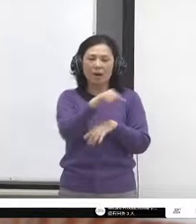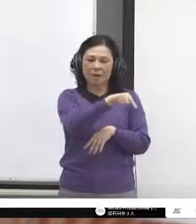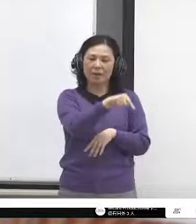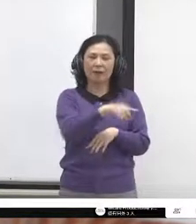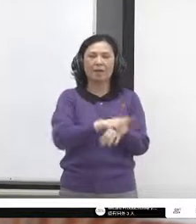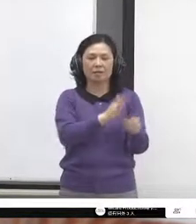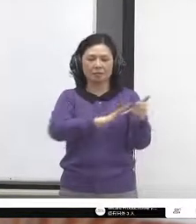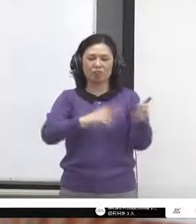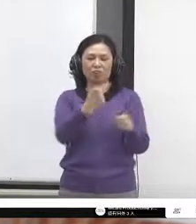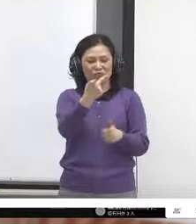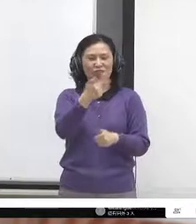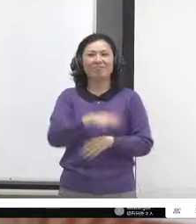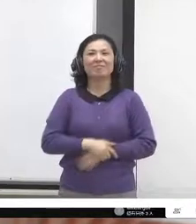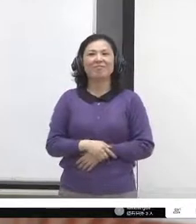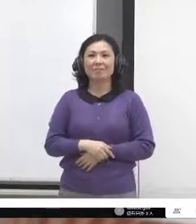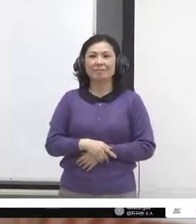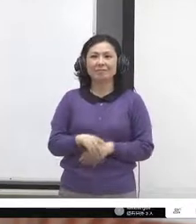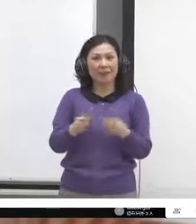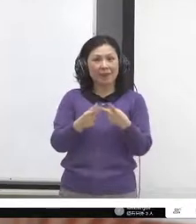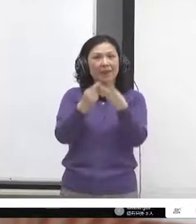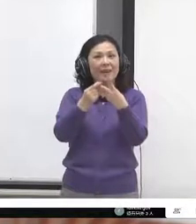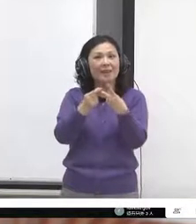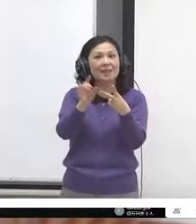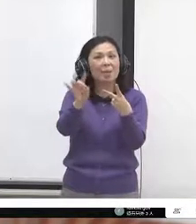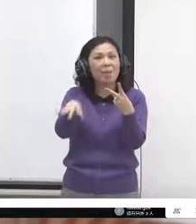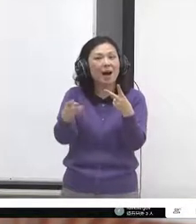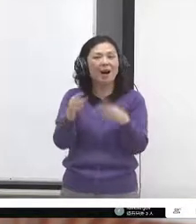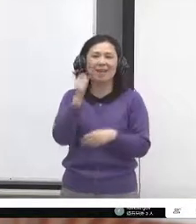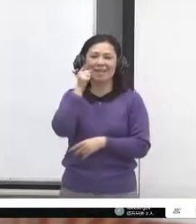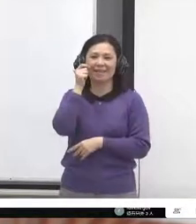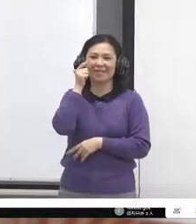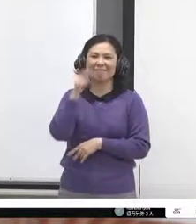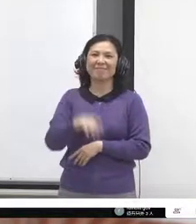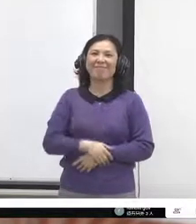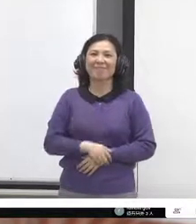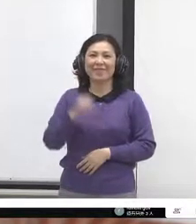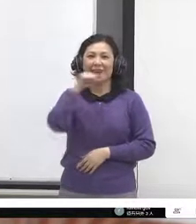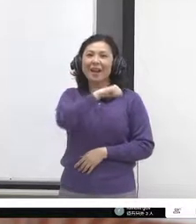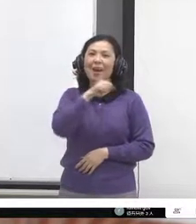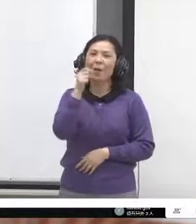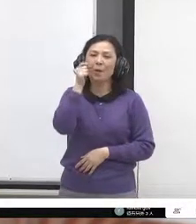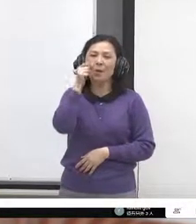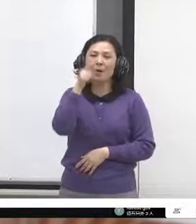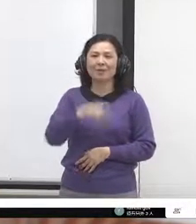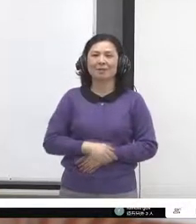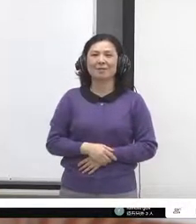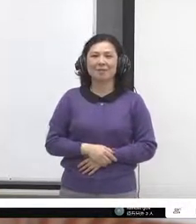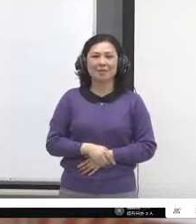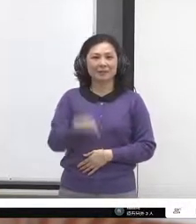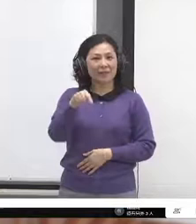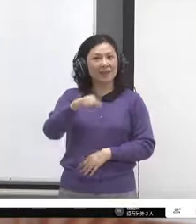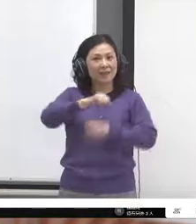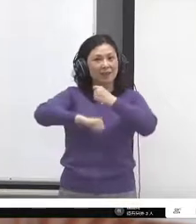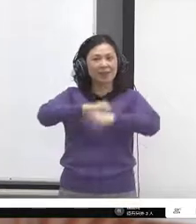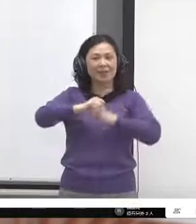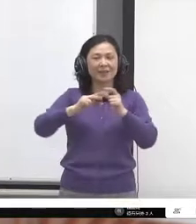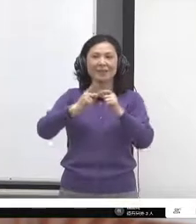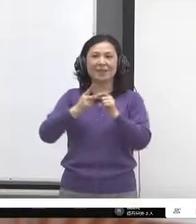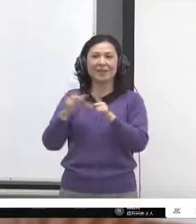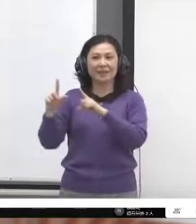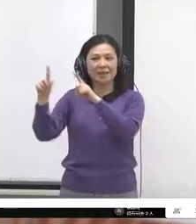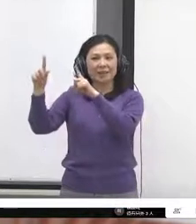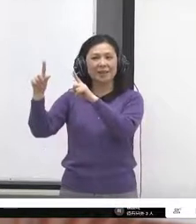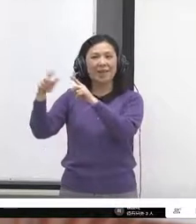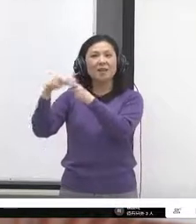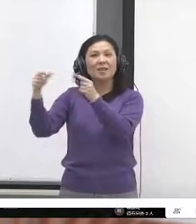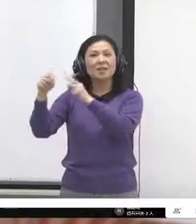We connect FTO Tainan to the social hack day in Japan, in Tokyo. And so that's